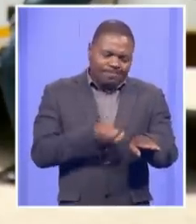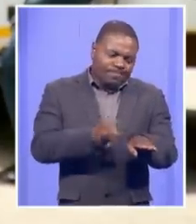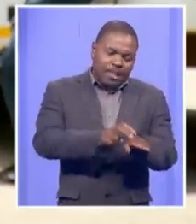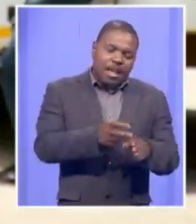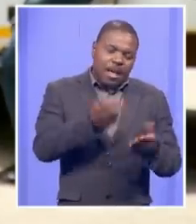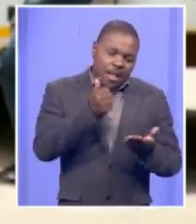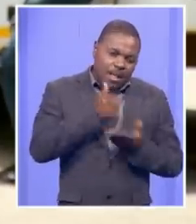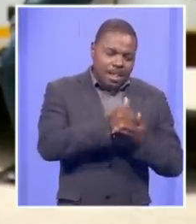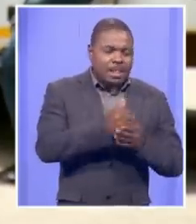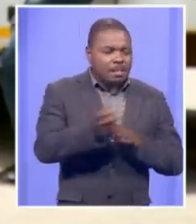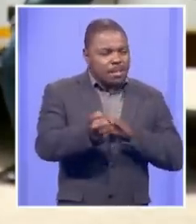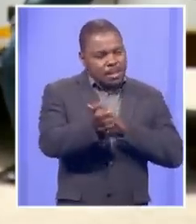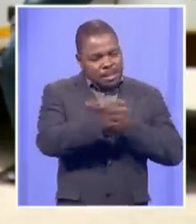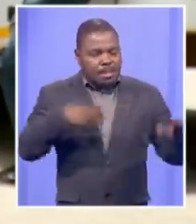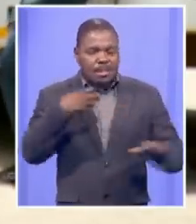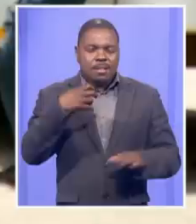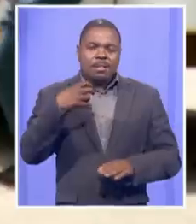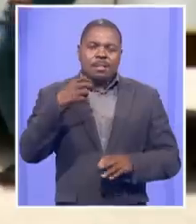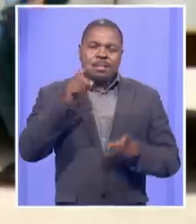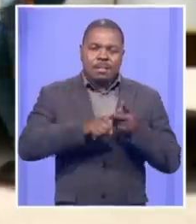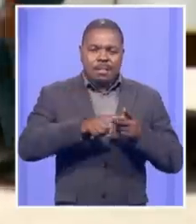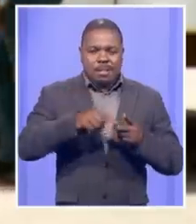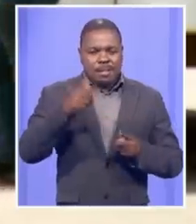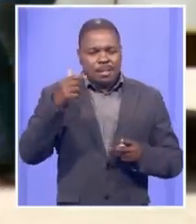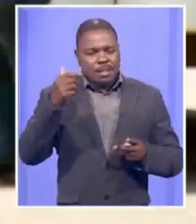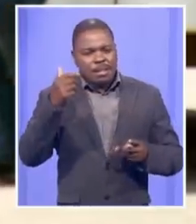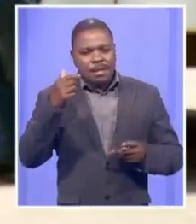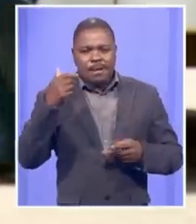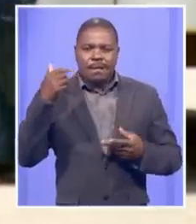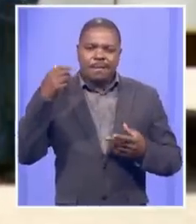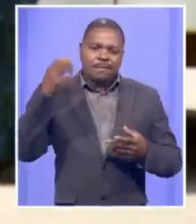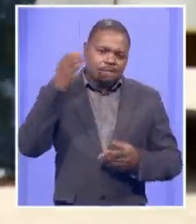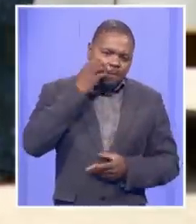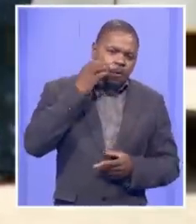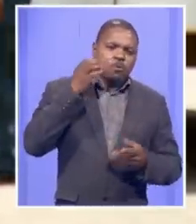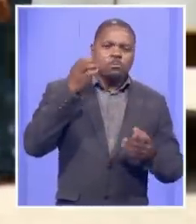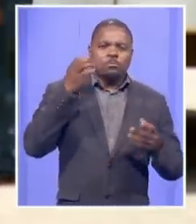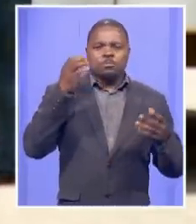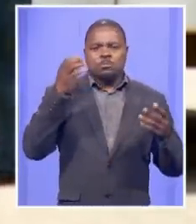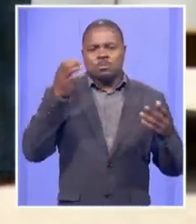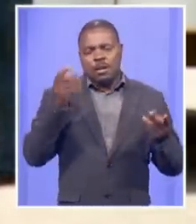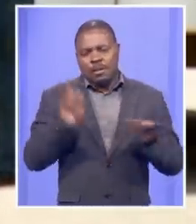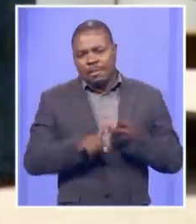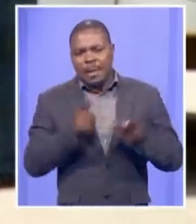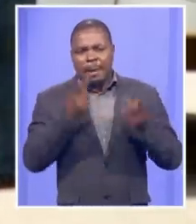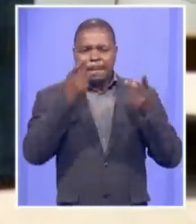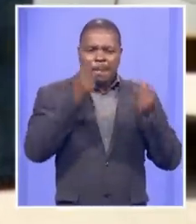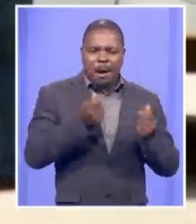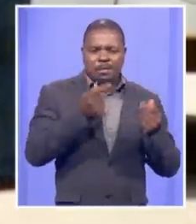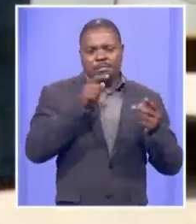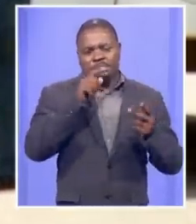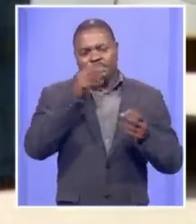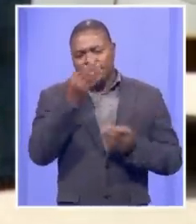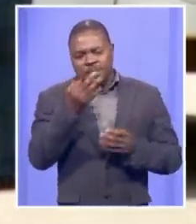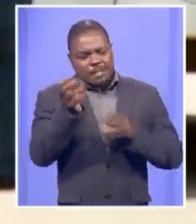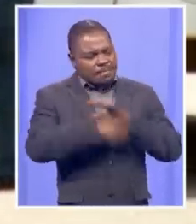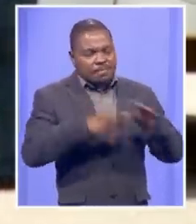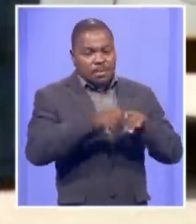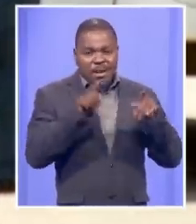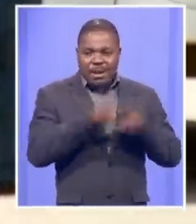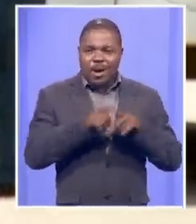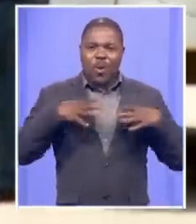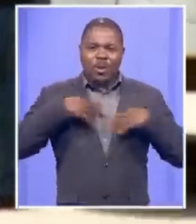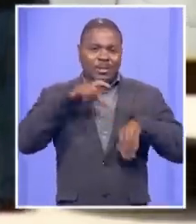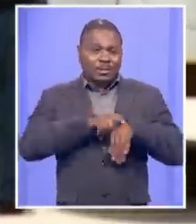that took place. The cell phone, cell phones were taken from passengers as well as money. You know, it is the festive season,